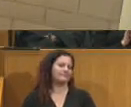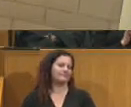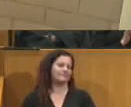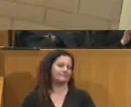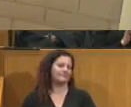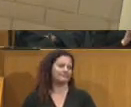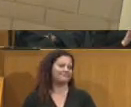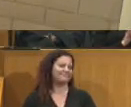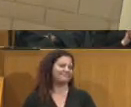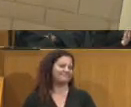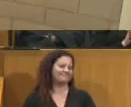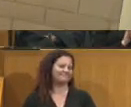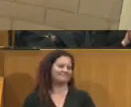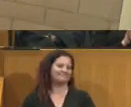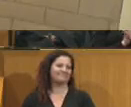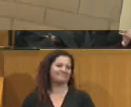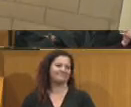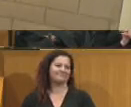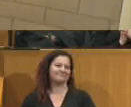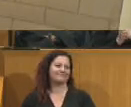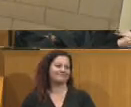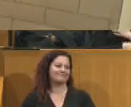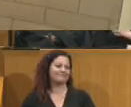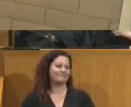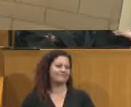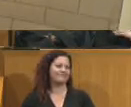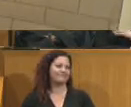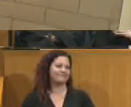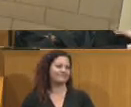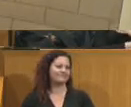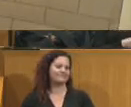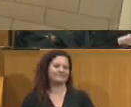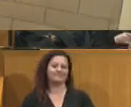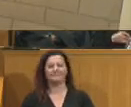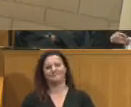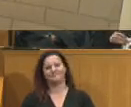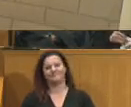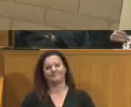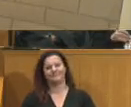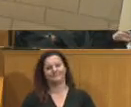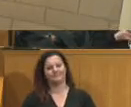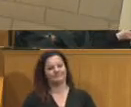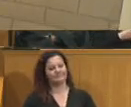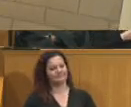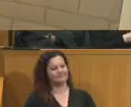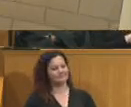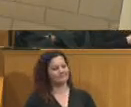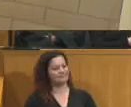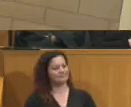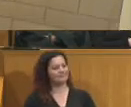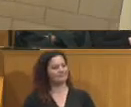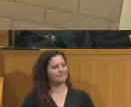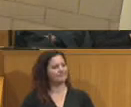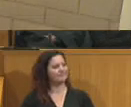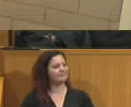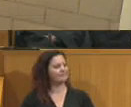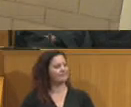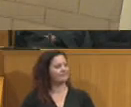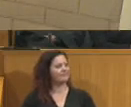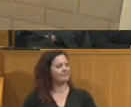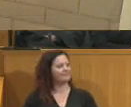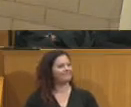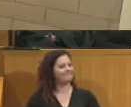package each Thursday. Though retiring for the second time as an elected official, Greg will always be working for